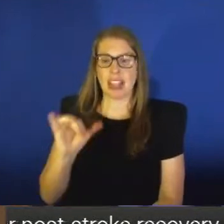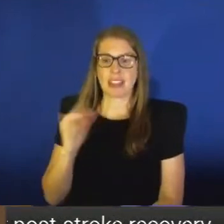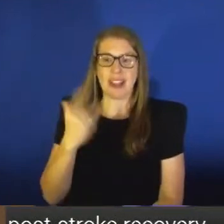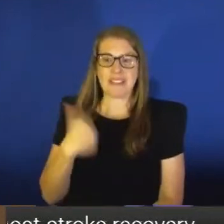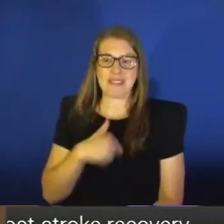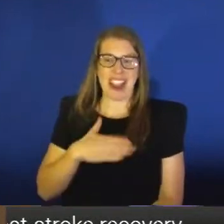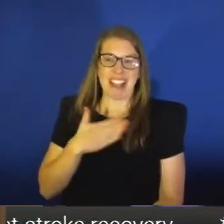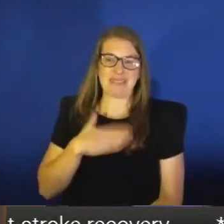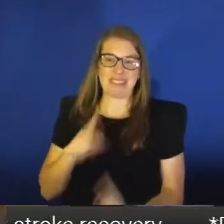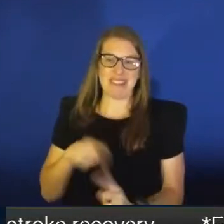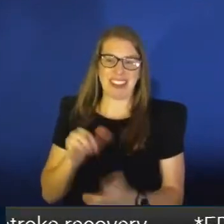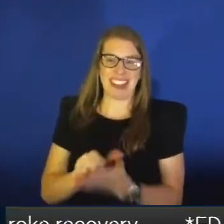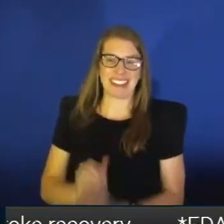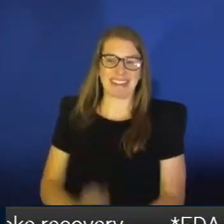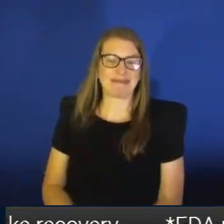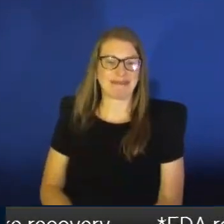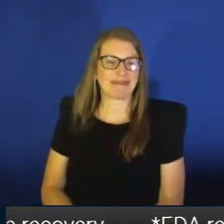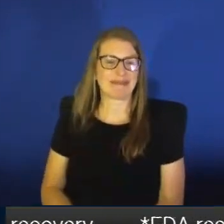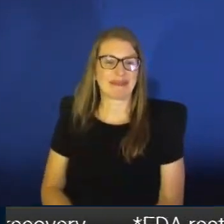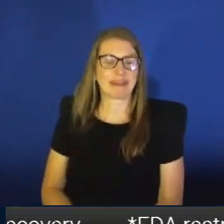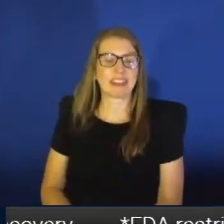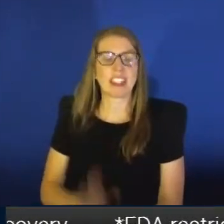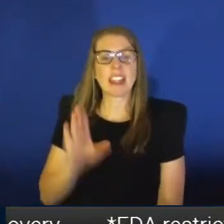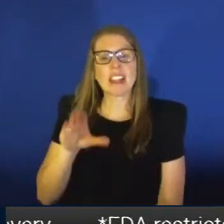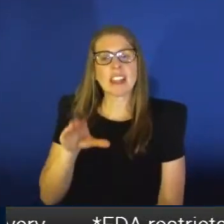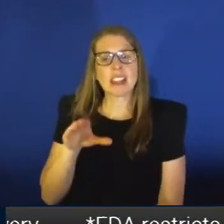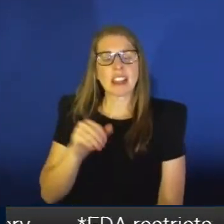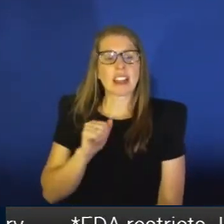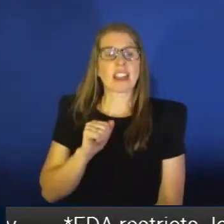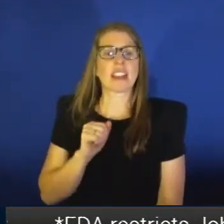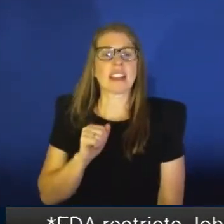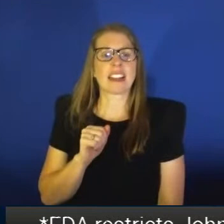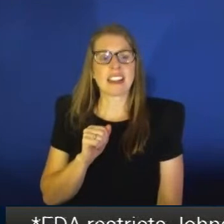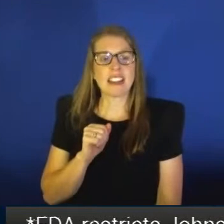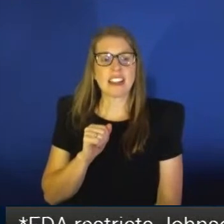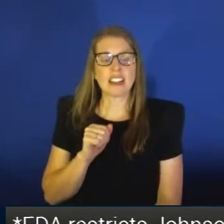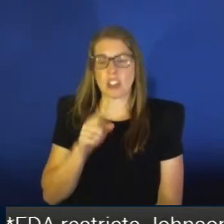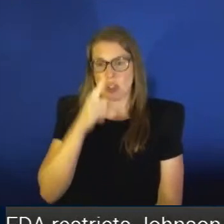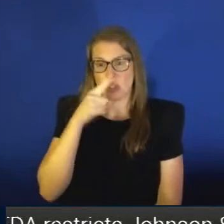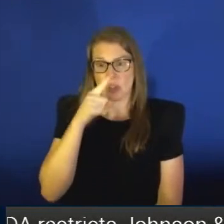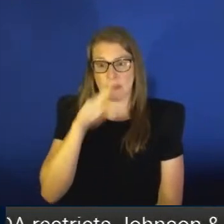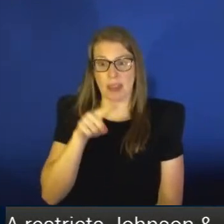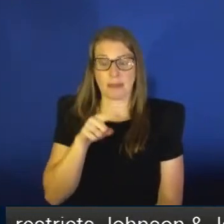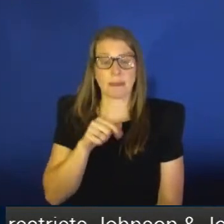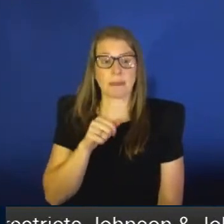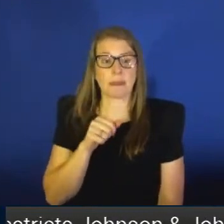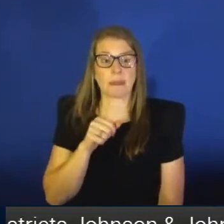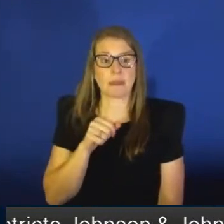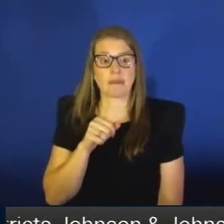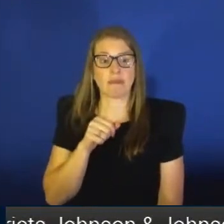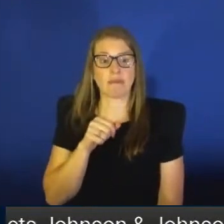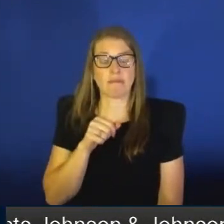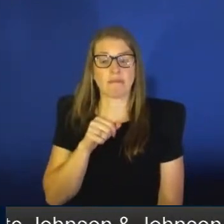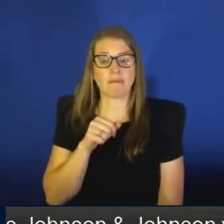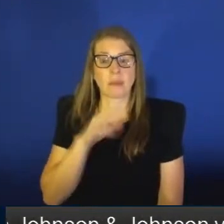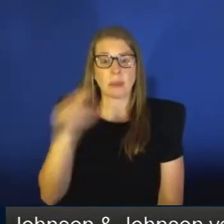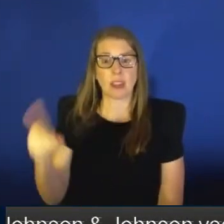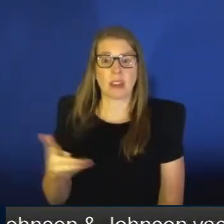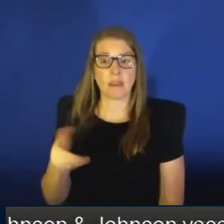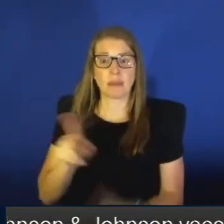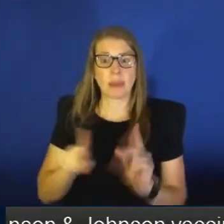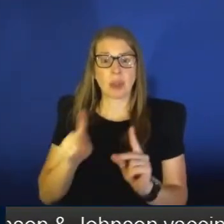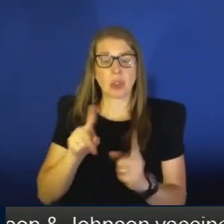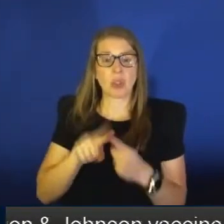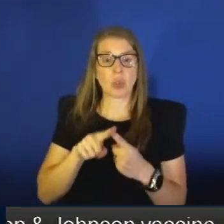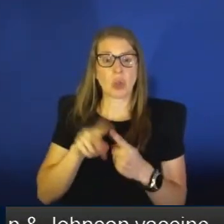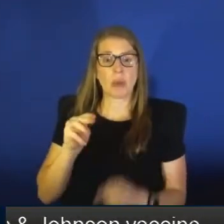about. Judy, I have to have you. Would you mind just introducing folks to the